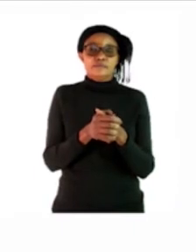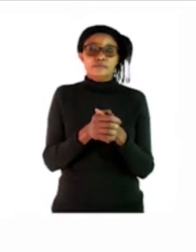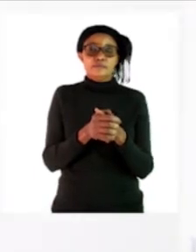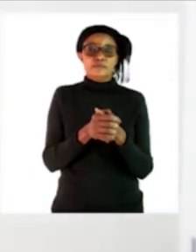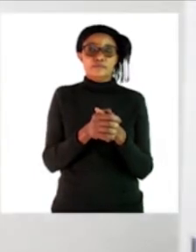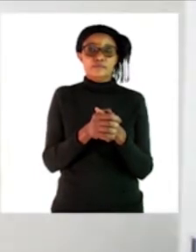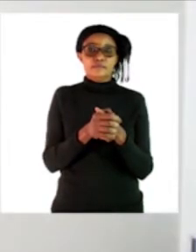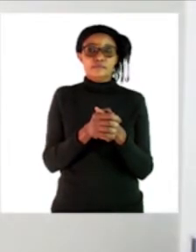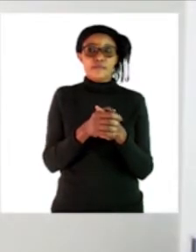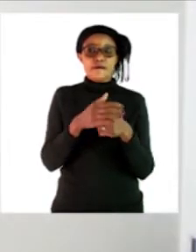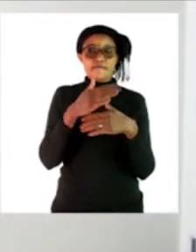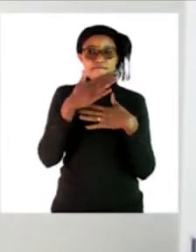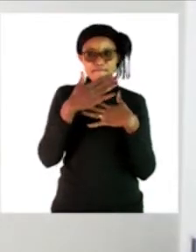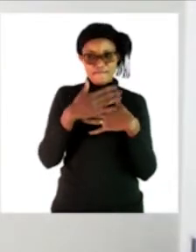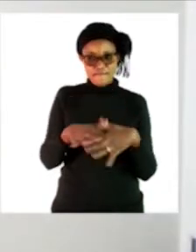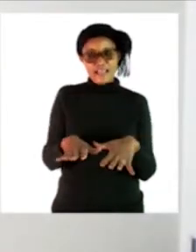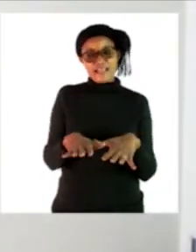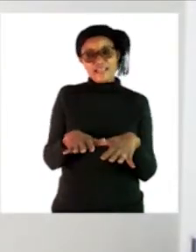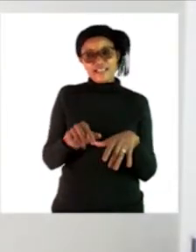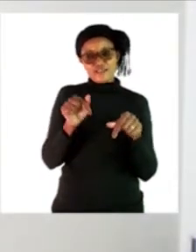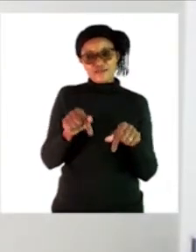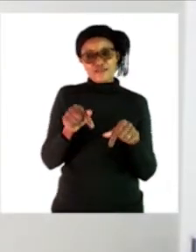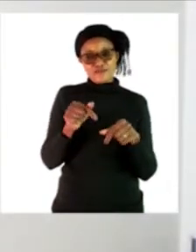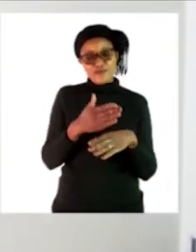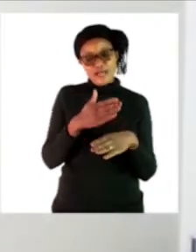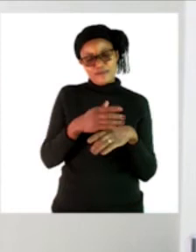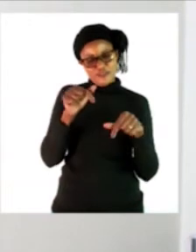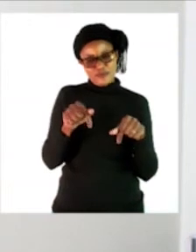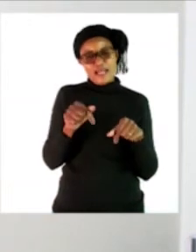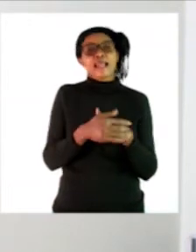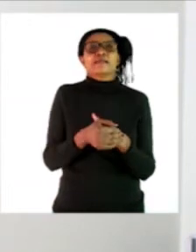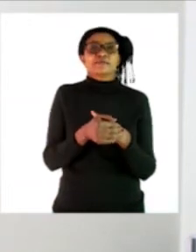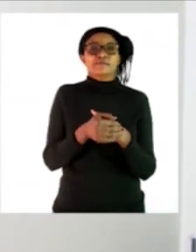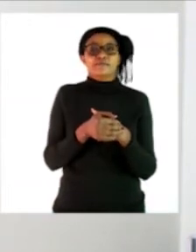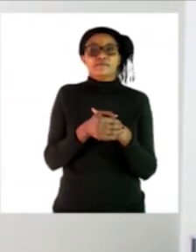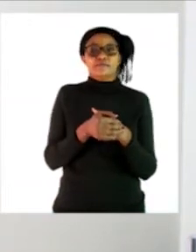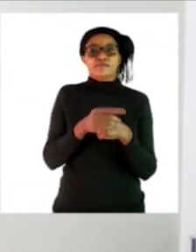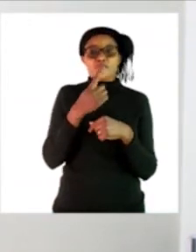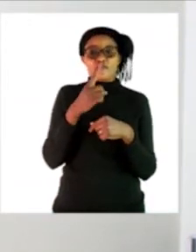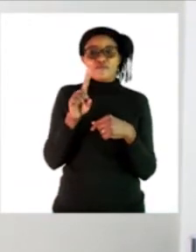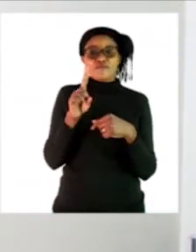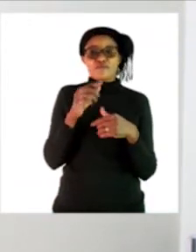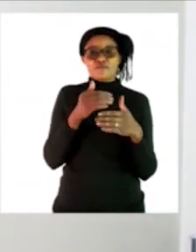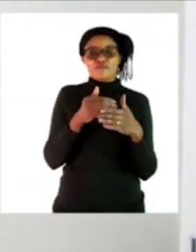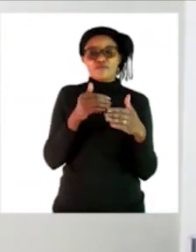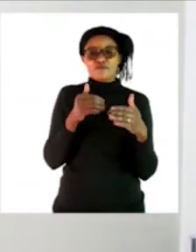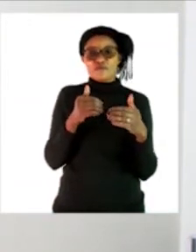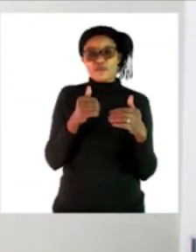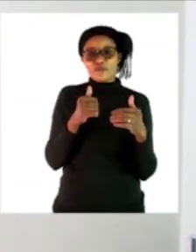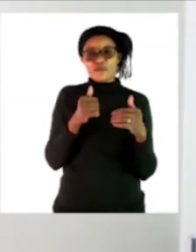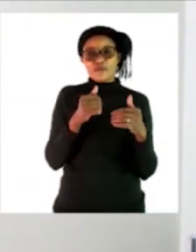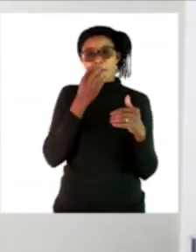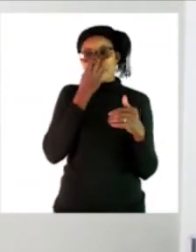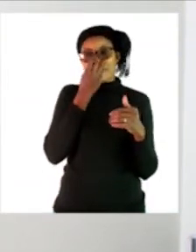We come to the end of our lesson. But before we call on Zashi,